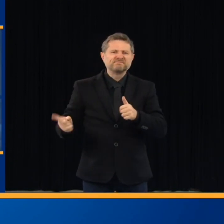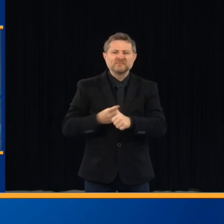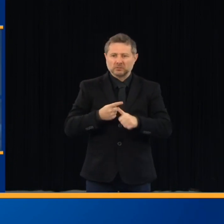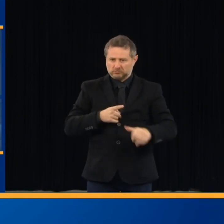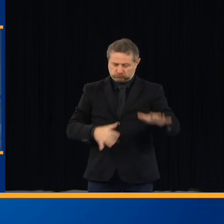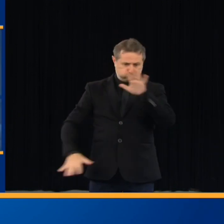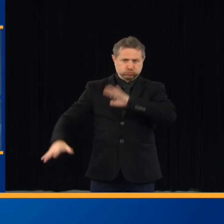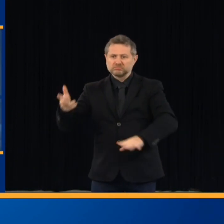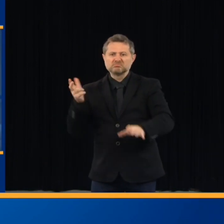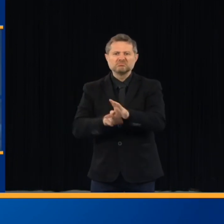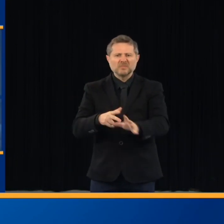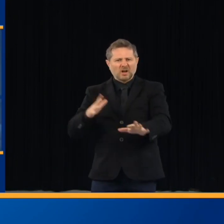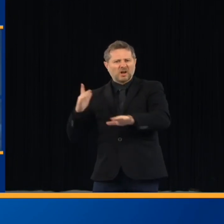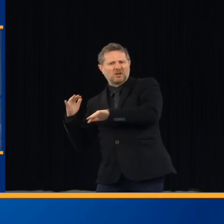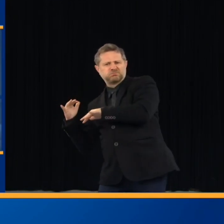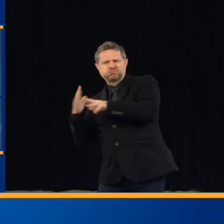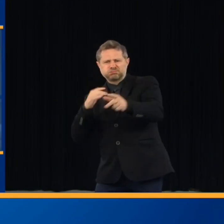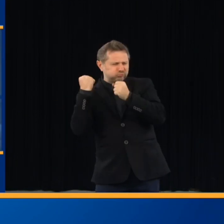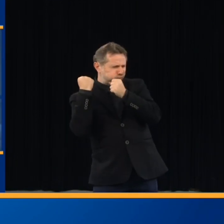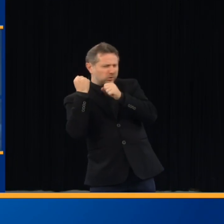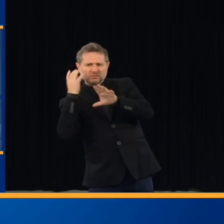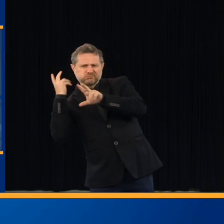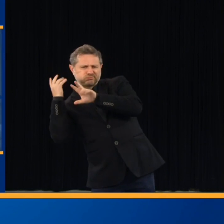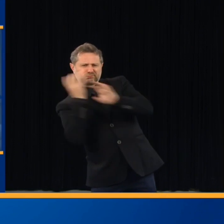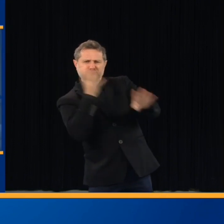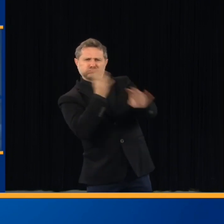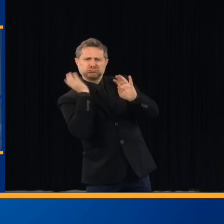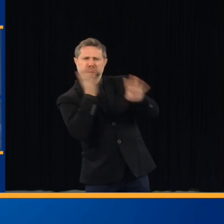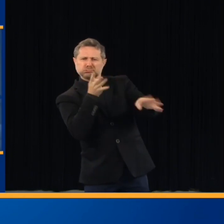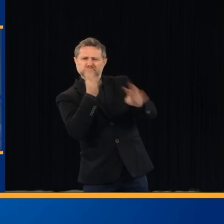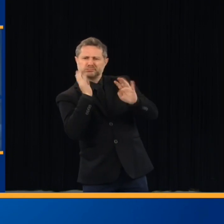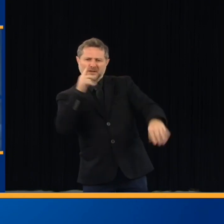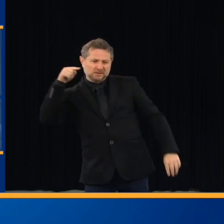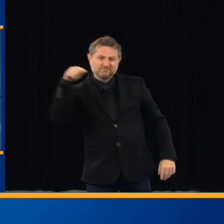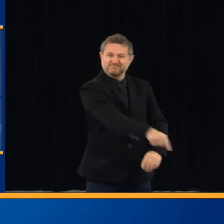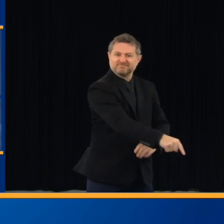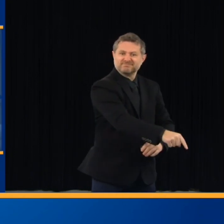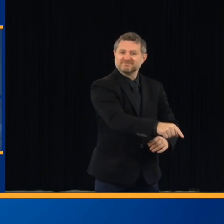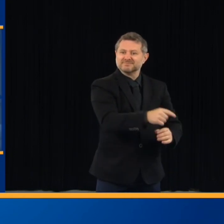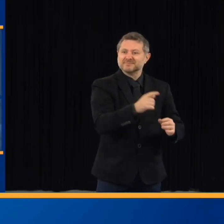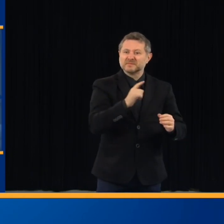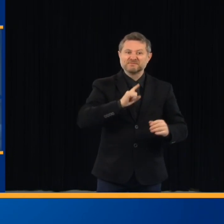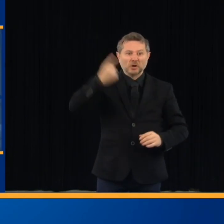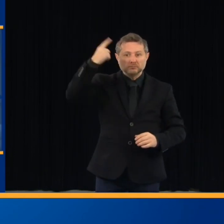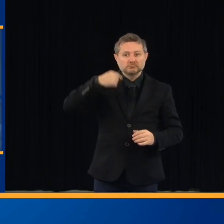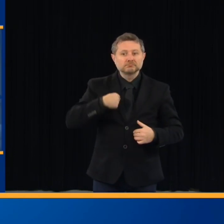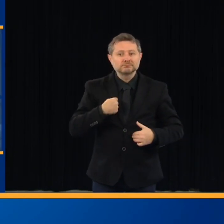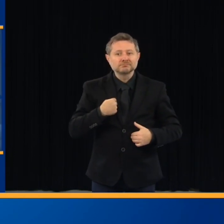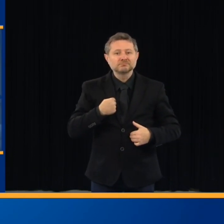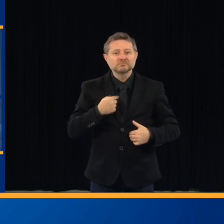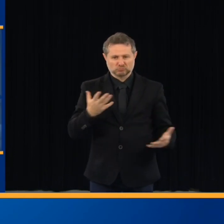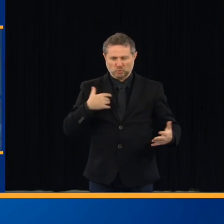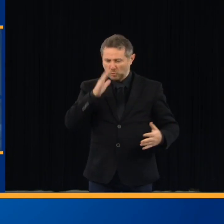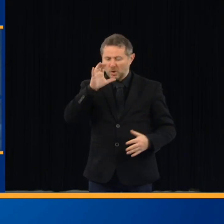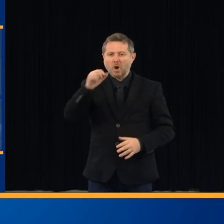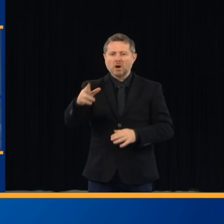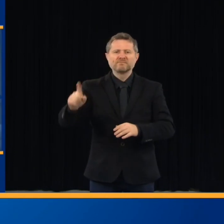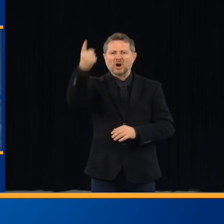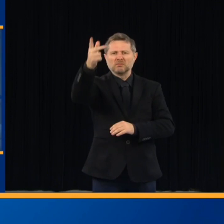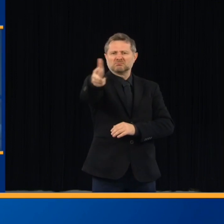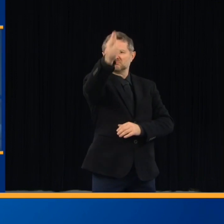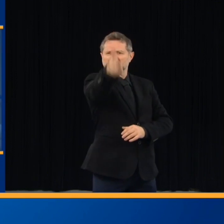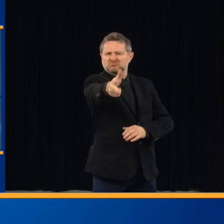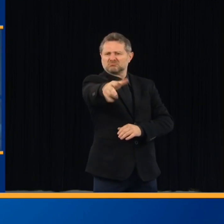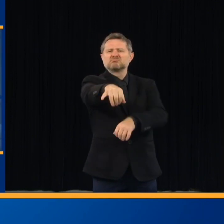go anywhere in this nation that needs help. And I will be the first one in my car to go wherever